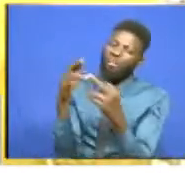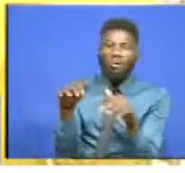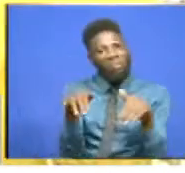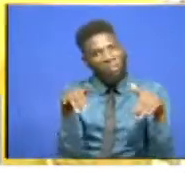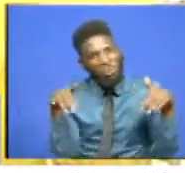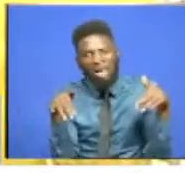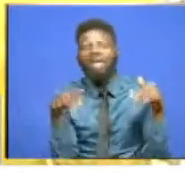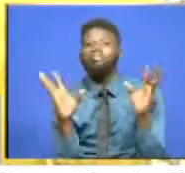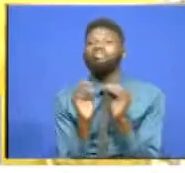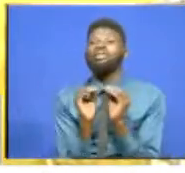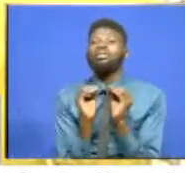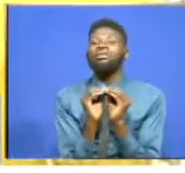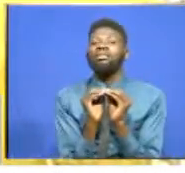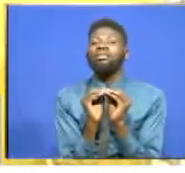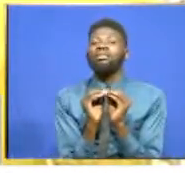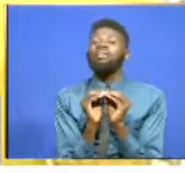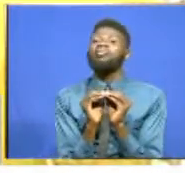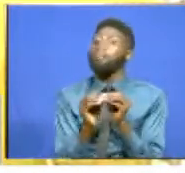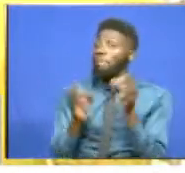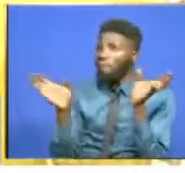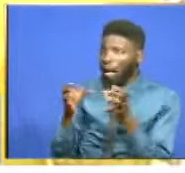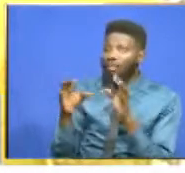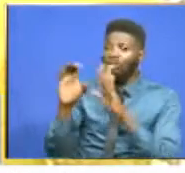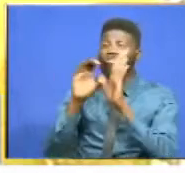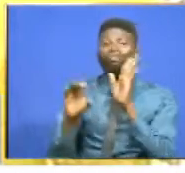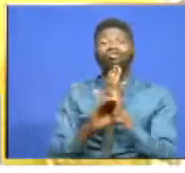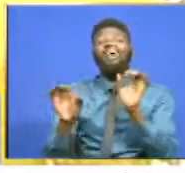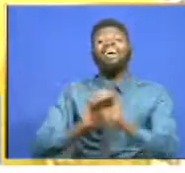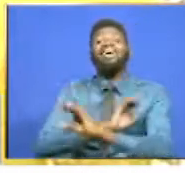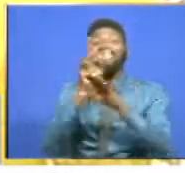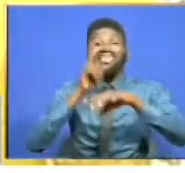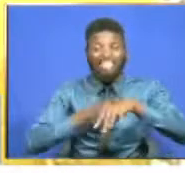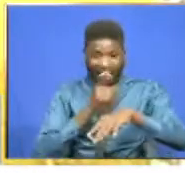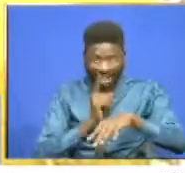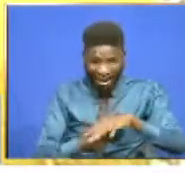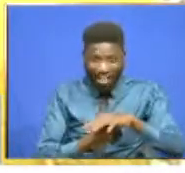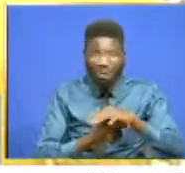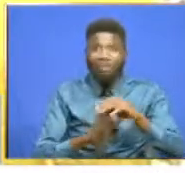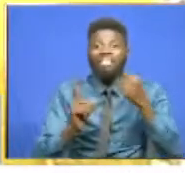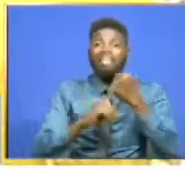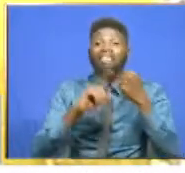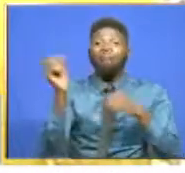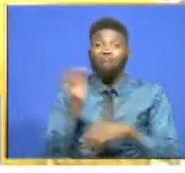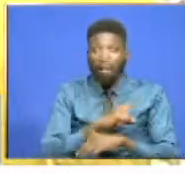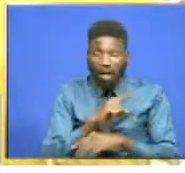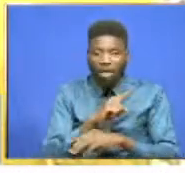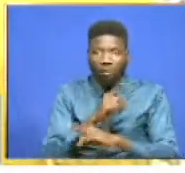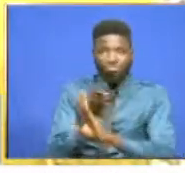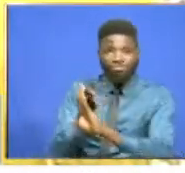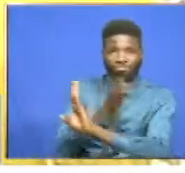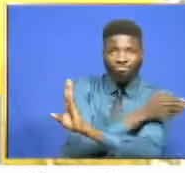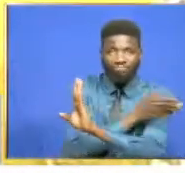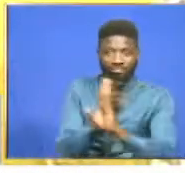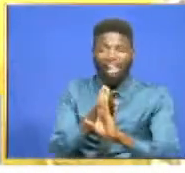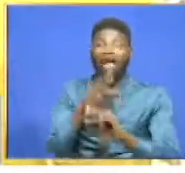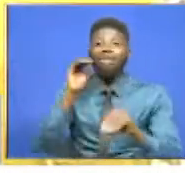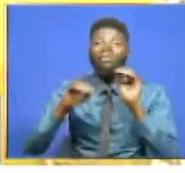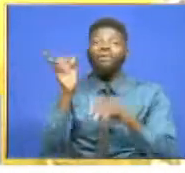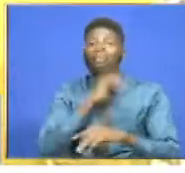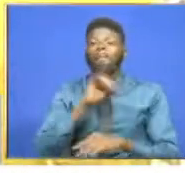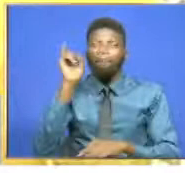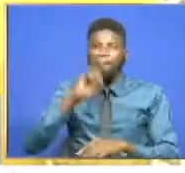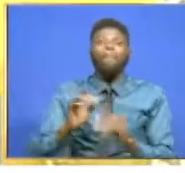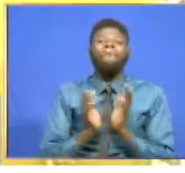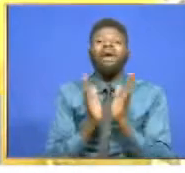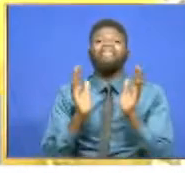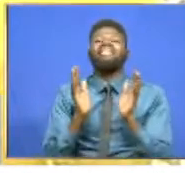a meeting. The party constitution is very clear. Within 6 months of an election, we should have had a general election for the party. There was none. Then we kept on hoping. And, you